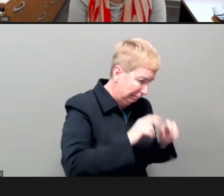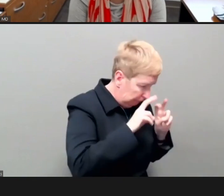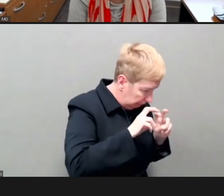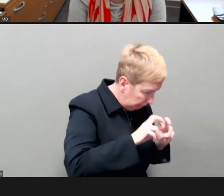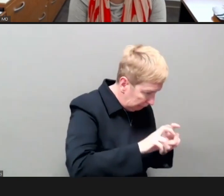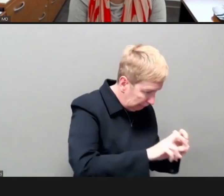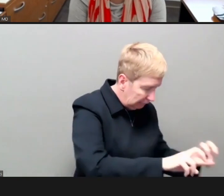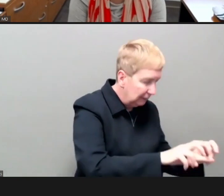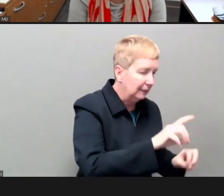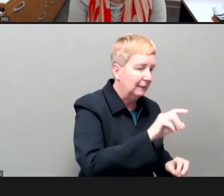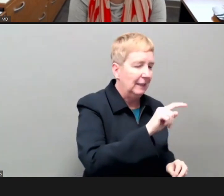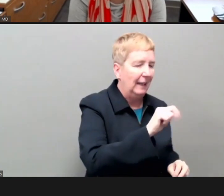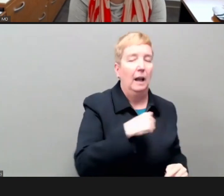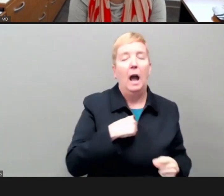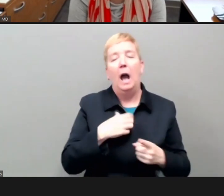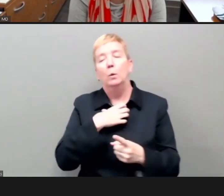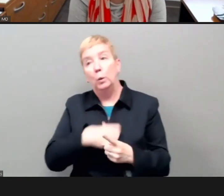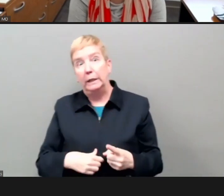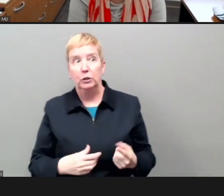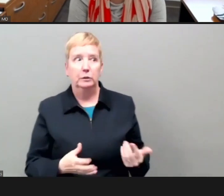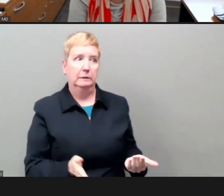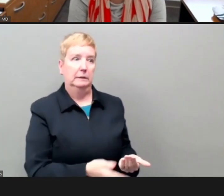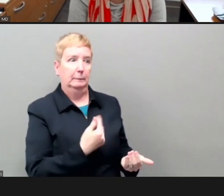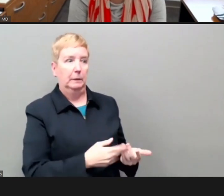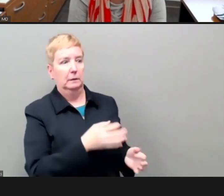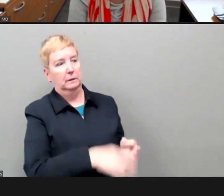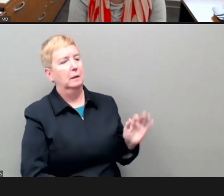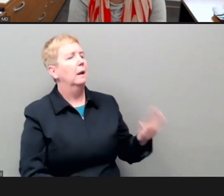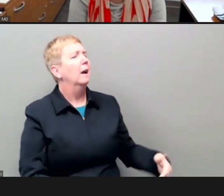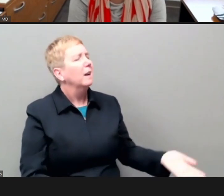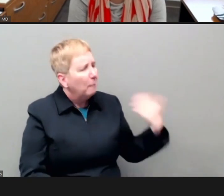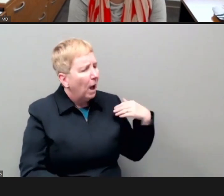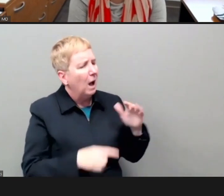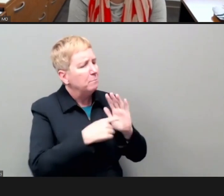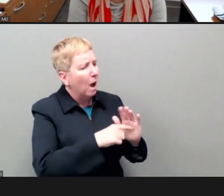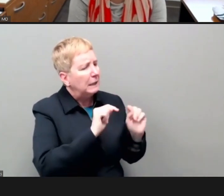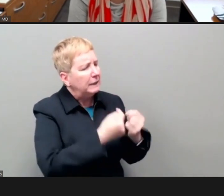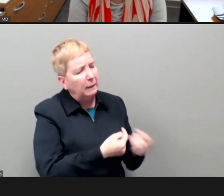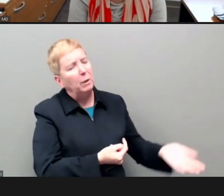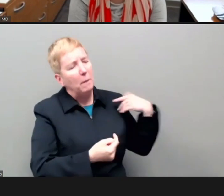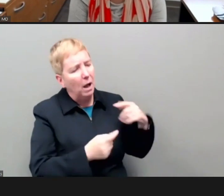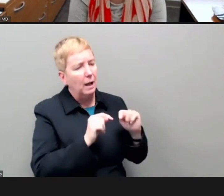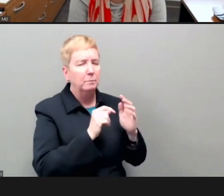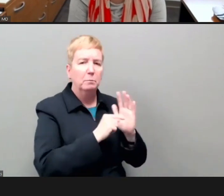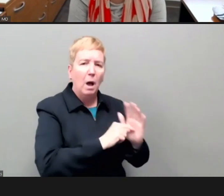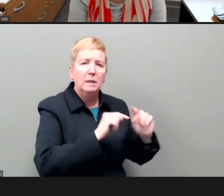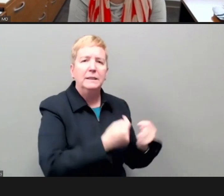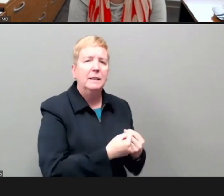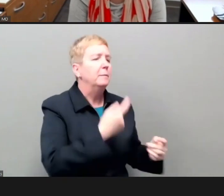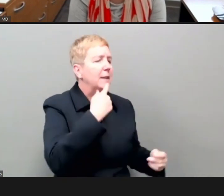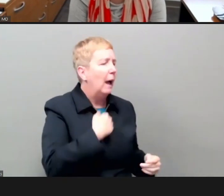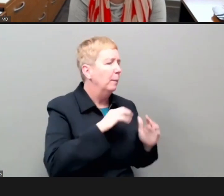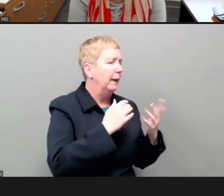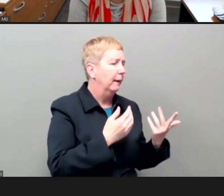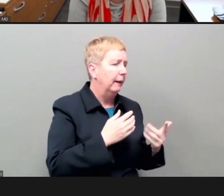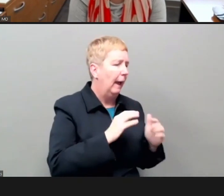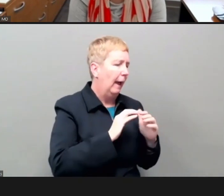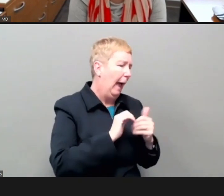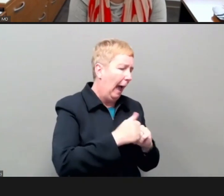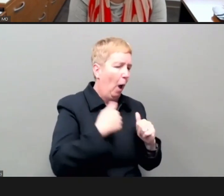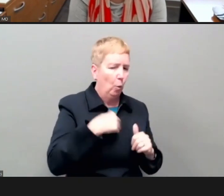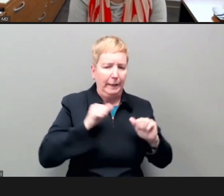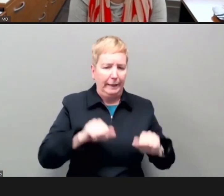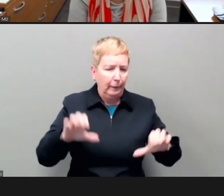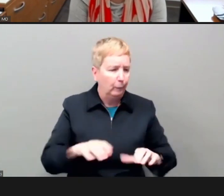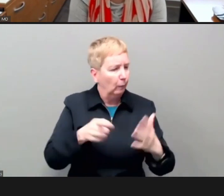be simpler than it is, Chris. I do that all the time. Why can't the modeling team tomorrow tell me how safe it is to do X? And figuring